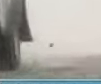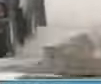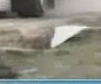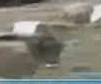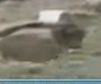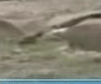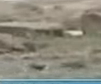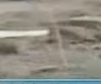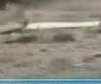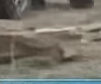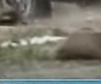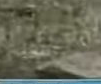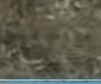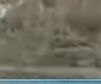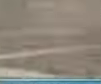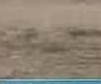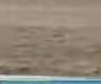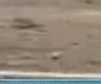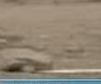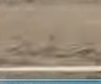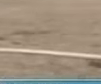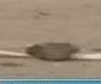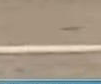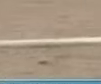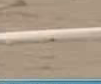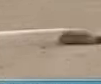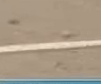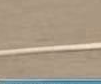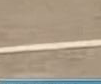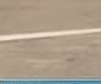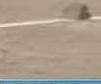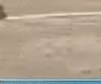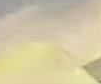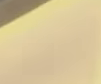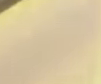And coming up in sports, Classic Safari Rally debuts in Athi River.